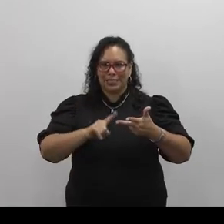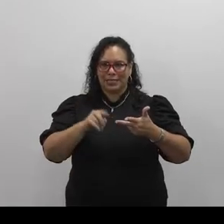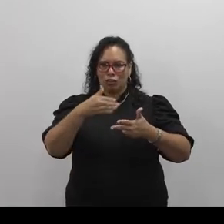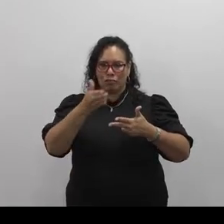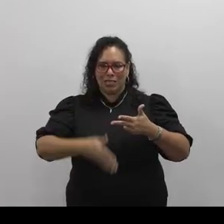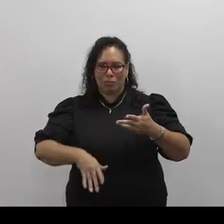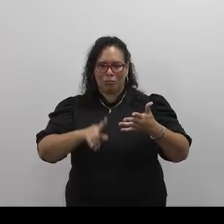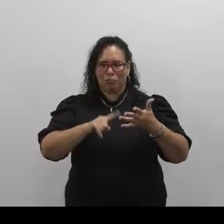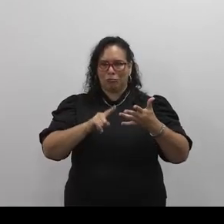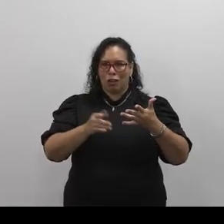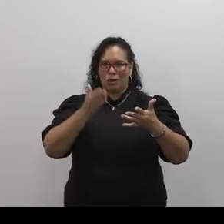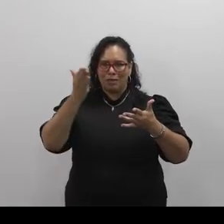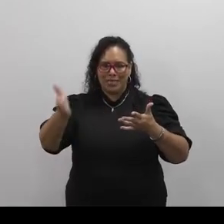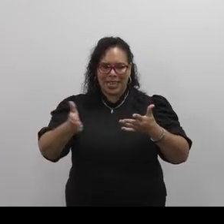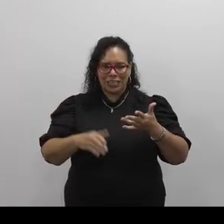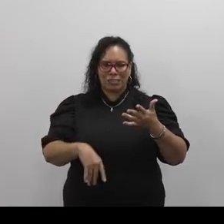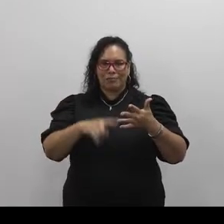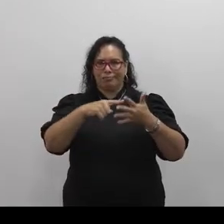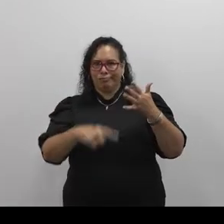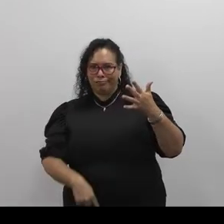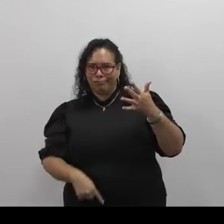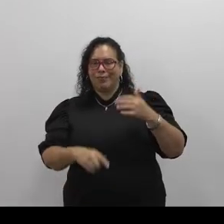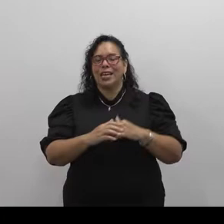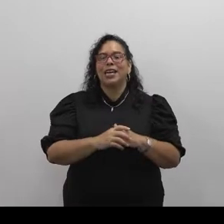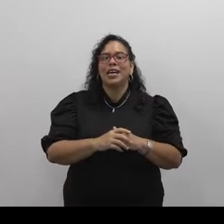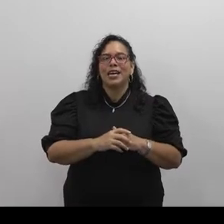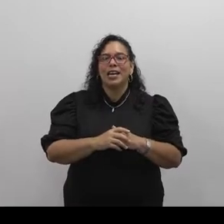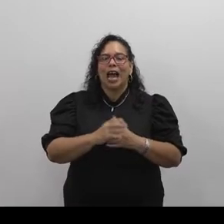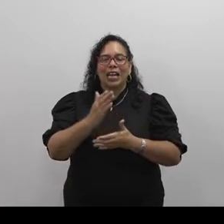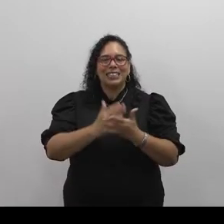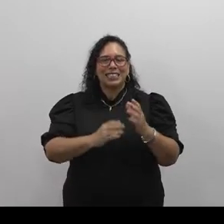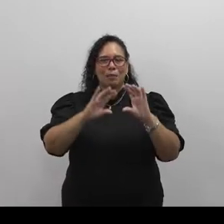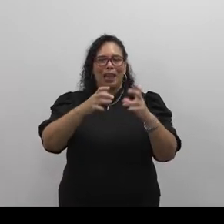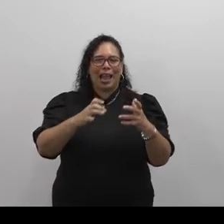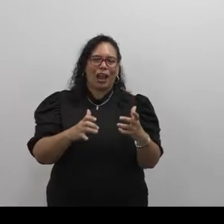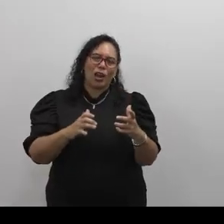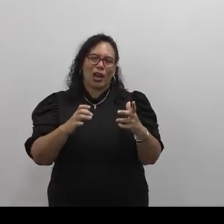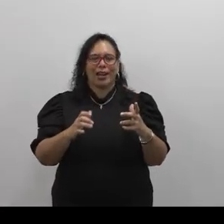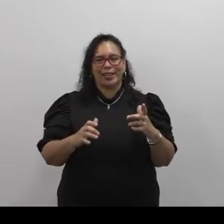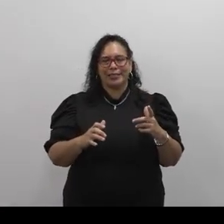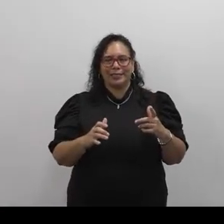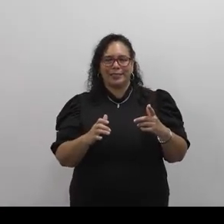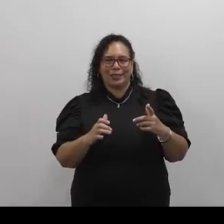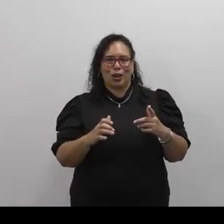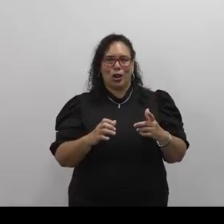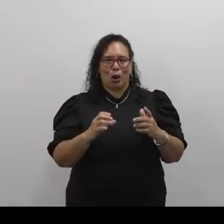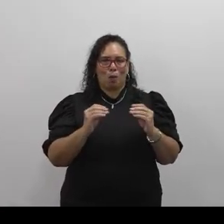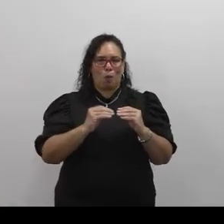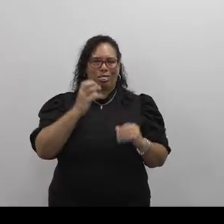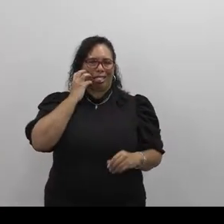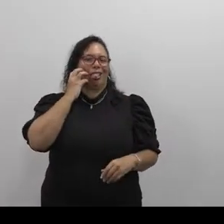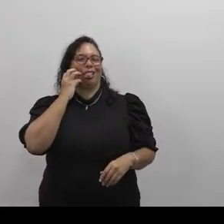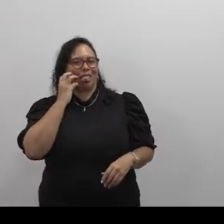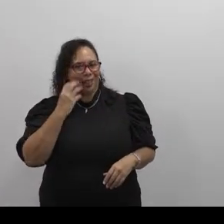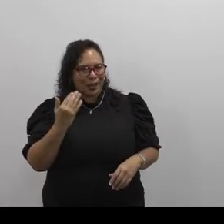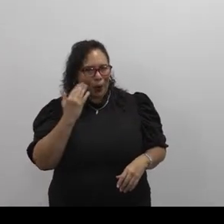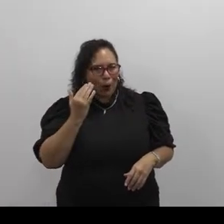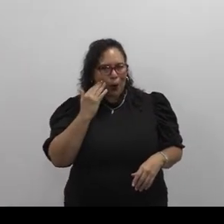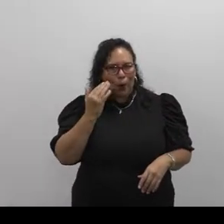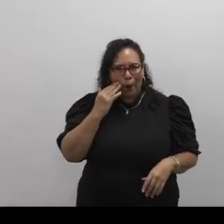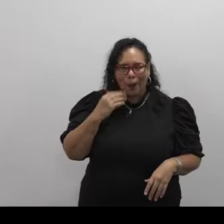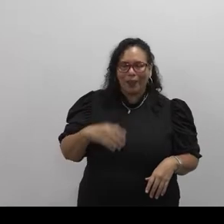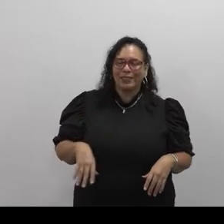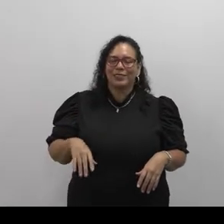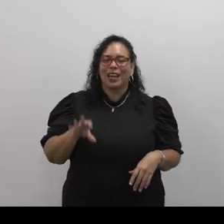and so forth. I say oversimplified because some of these categories are a lot more meaty and beefy, right? The facility